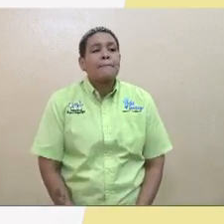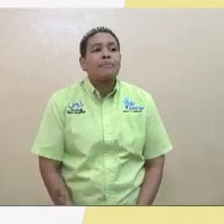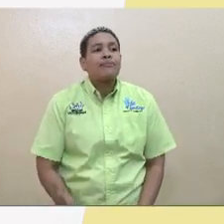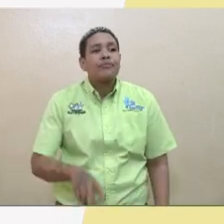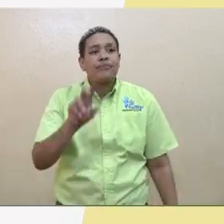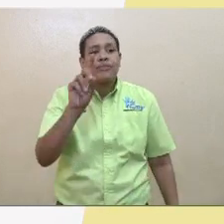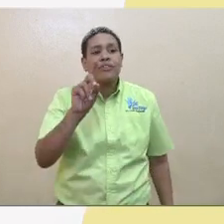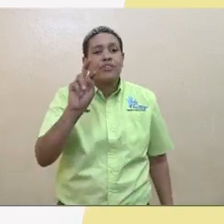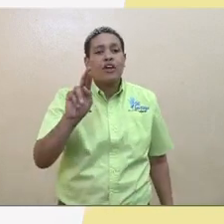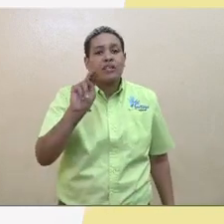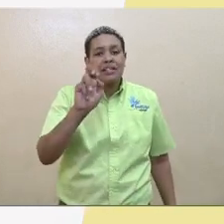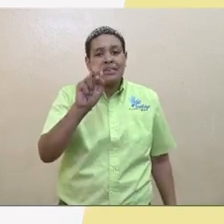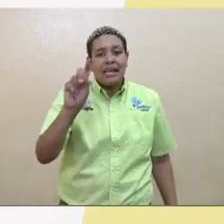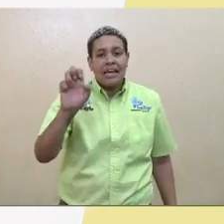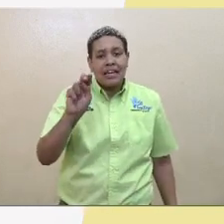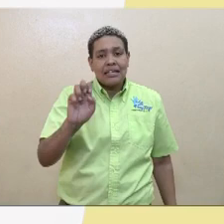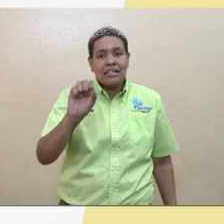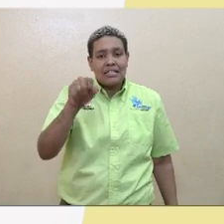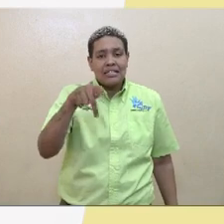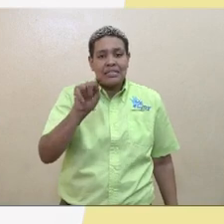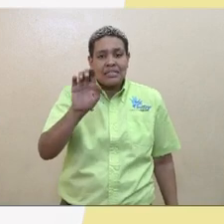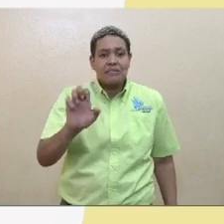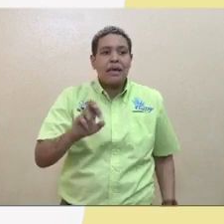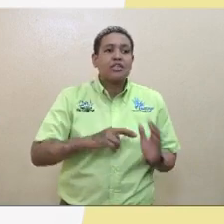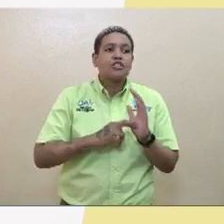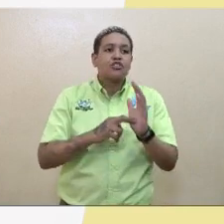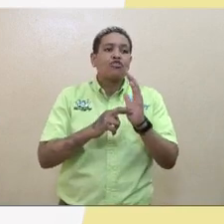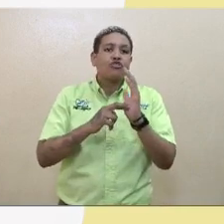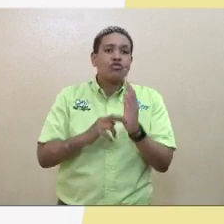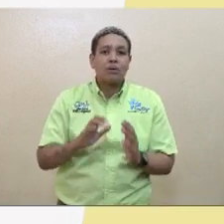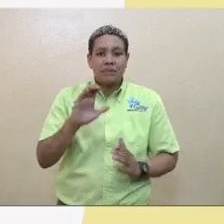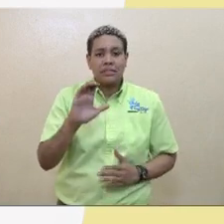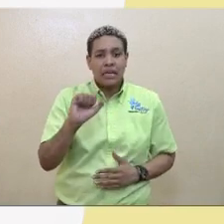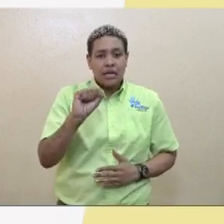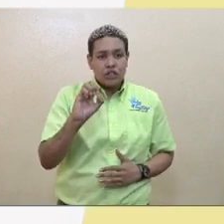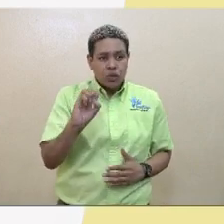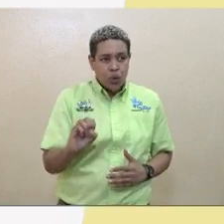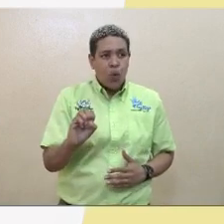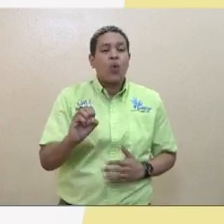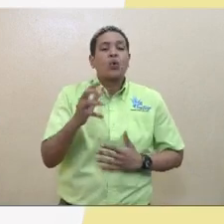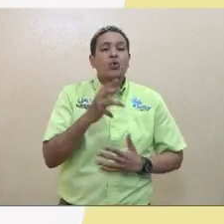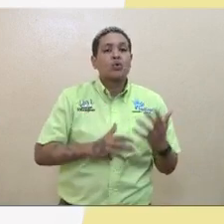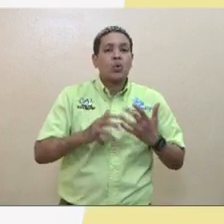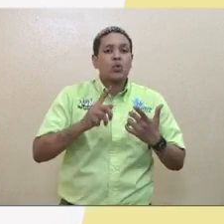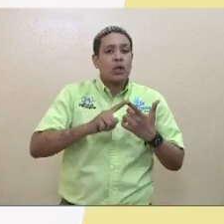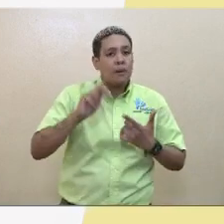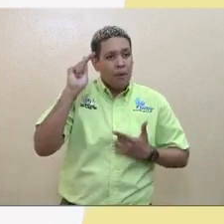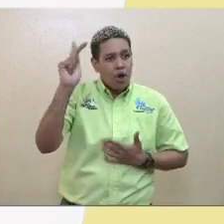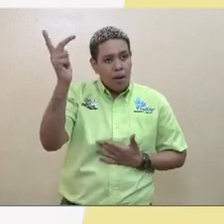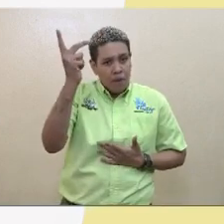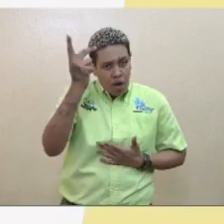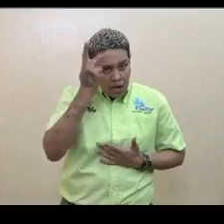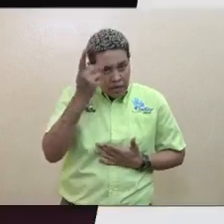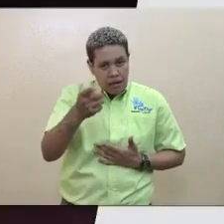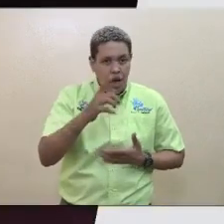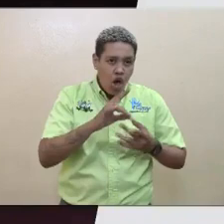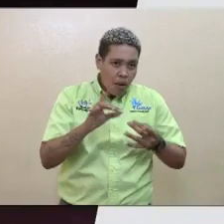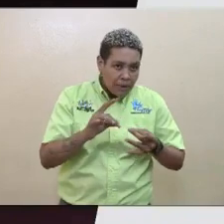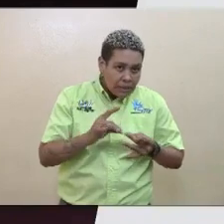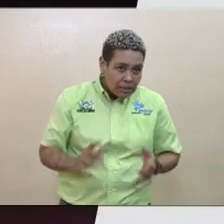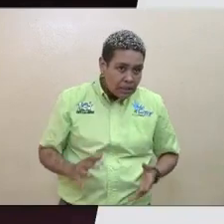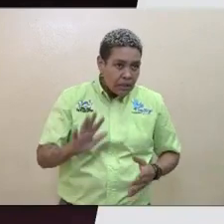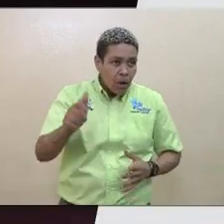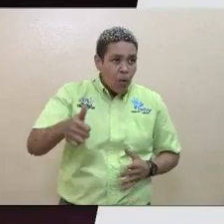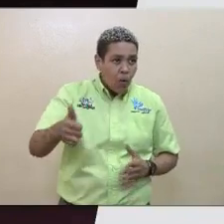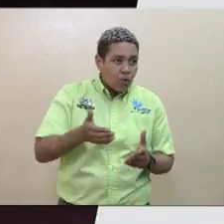Dr. Nadine Spence, representing civil society, social and political commentator in her